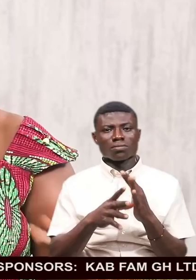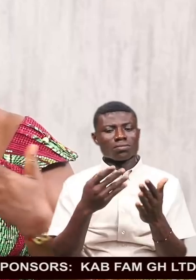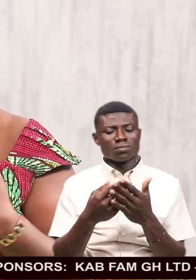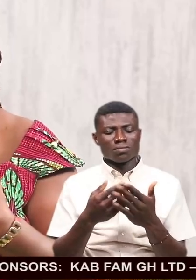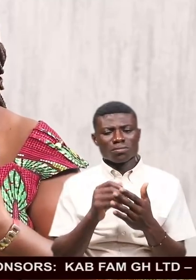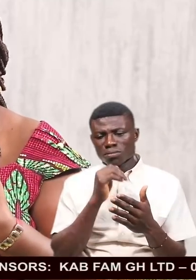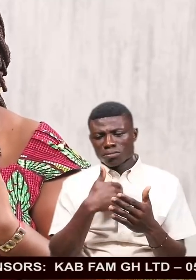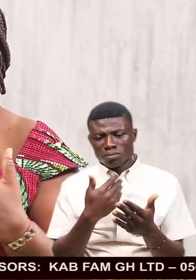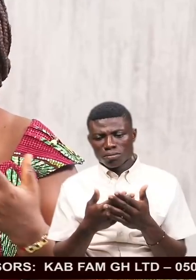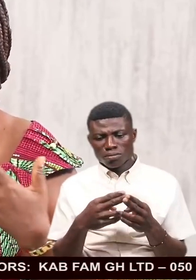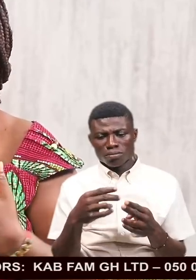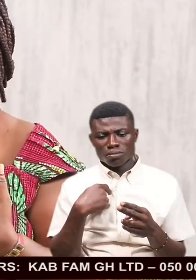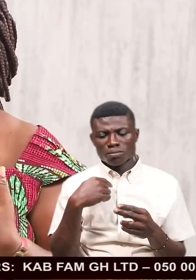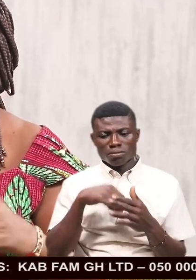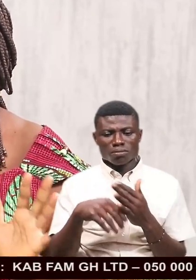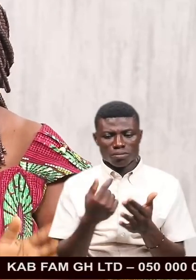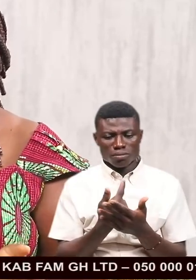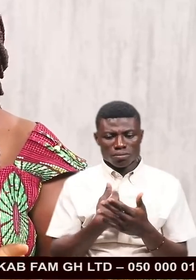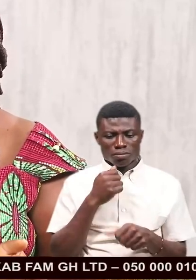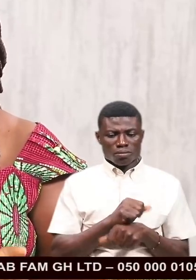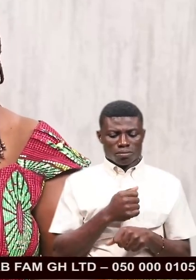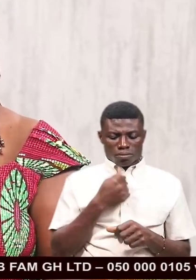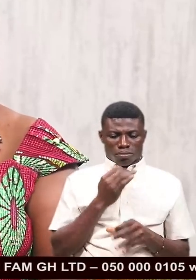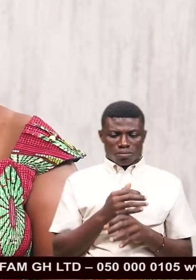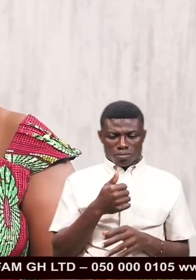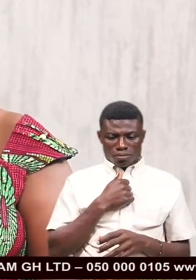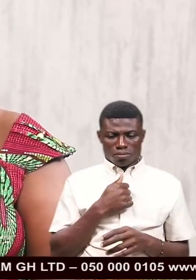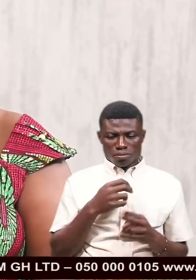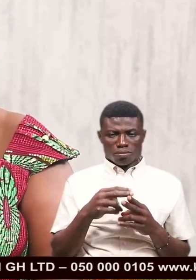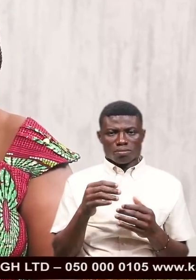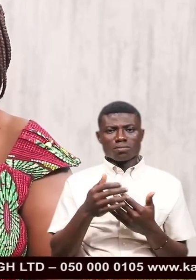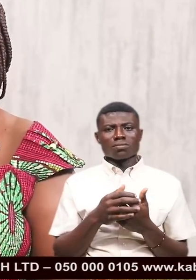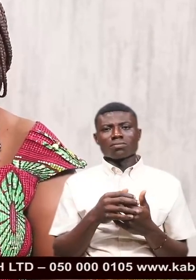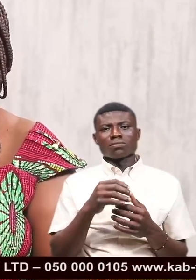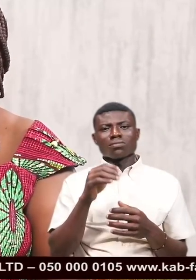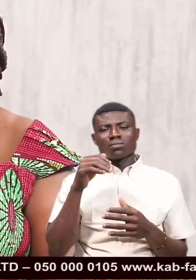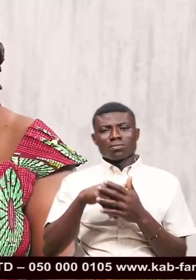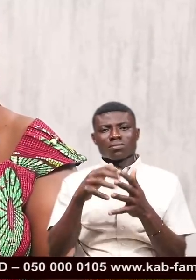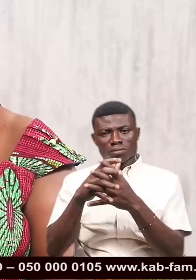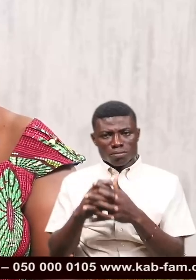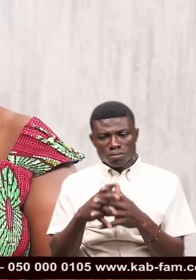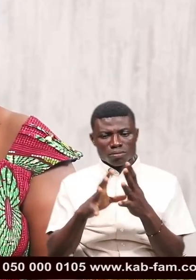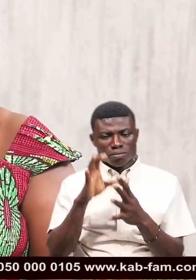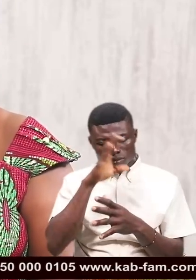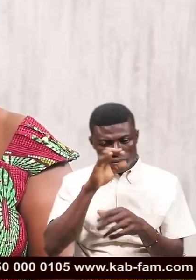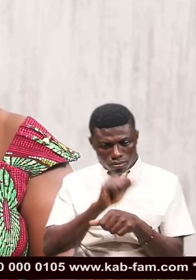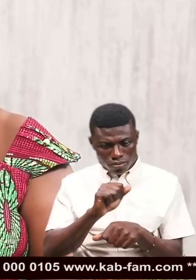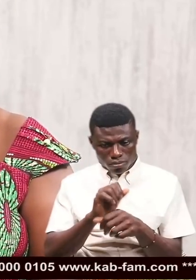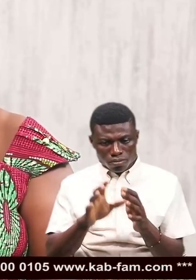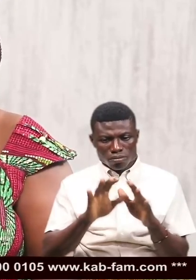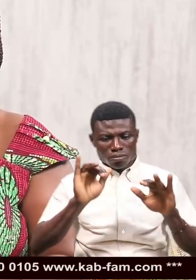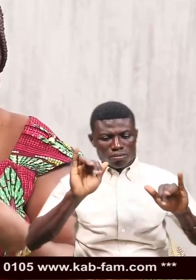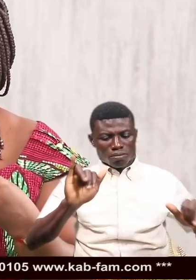enye inti me meti gana me ye ejuma me hwa me ho inti utabuchi a wo pe ejuma na onso atena o